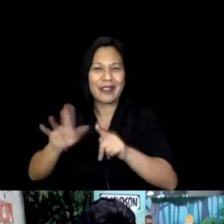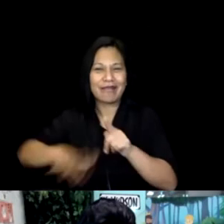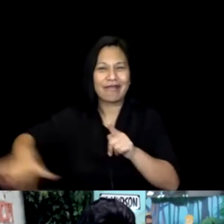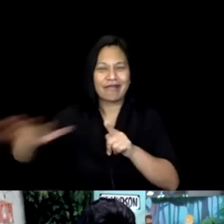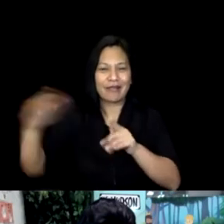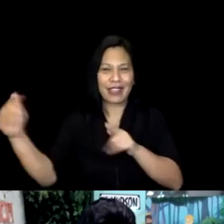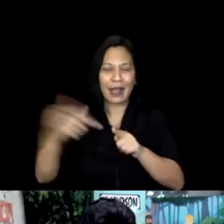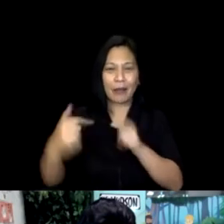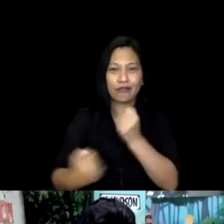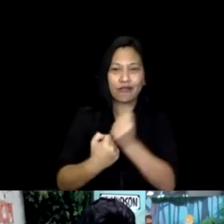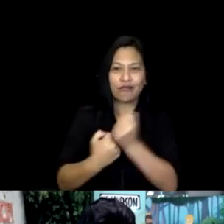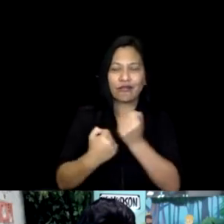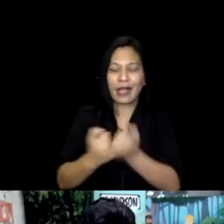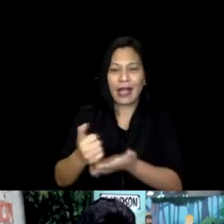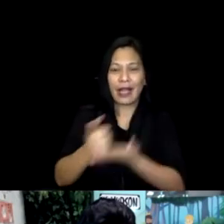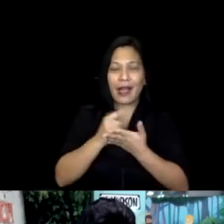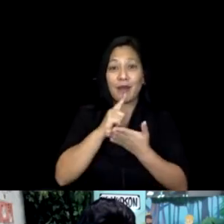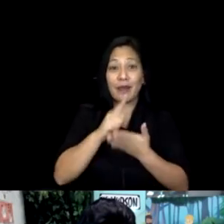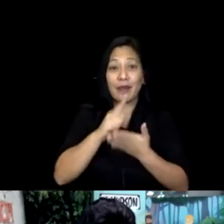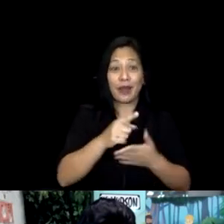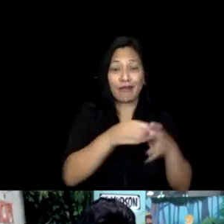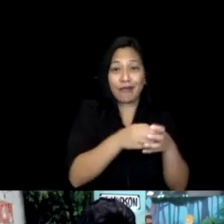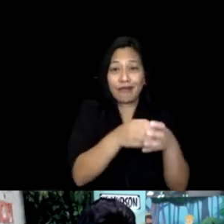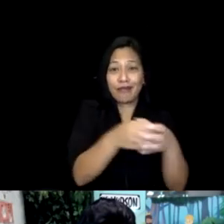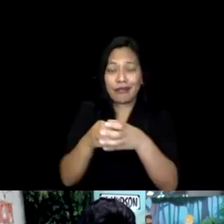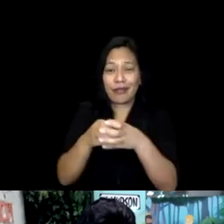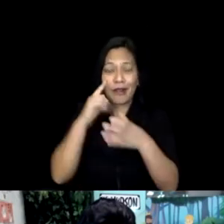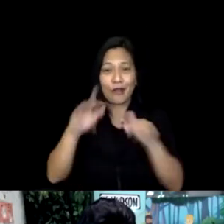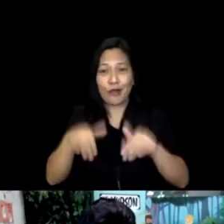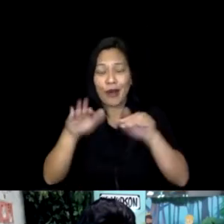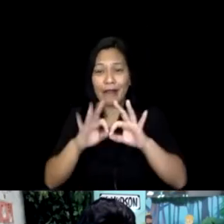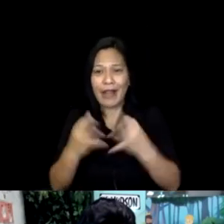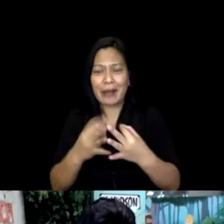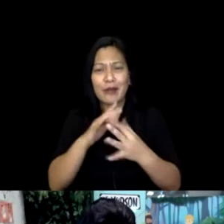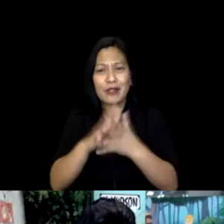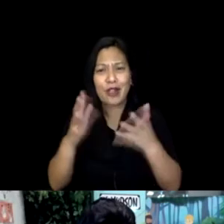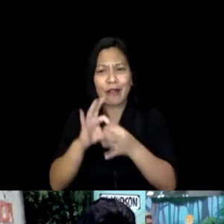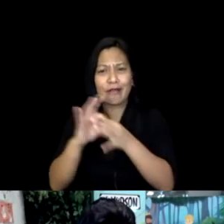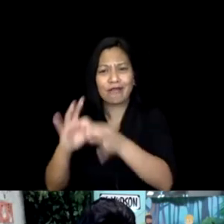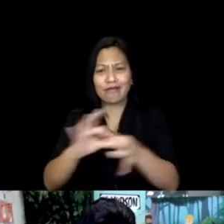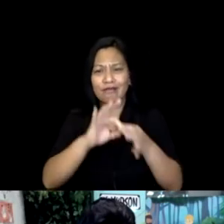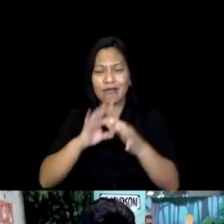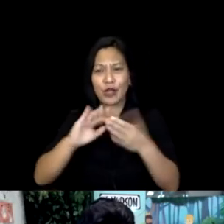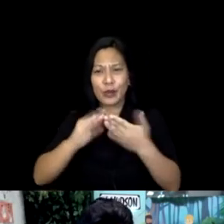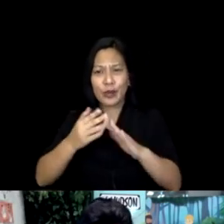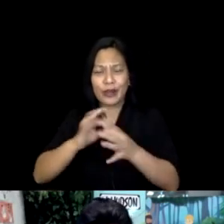of hands that go into raising kids to me in Scarborough. And so like, I really wanted to capture